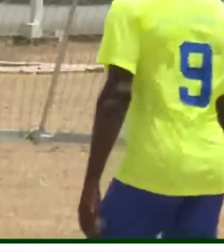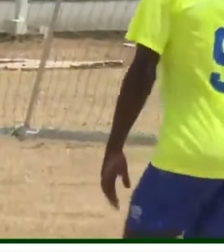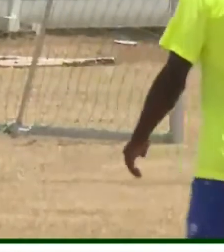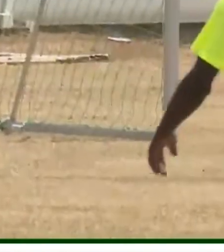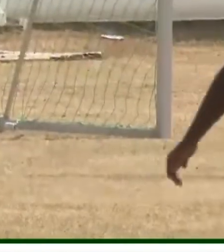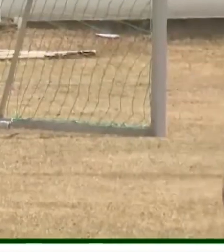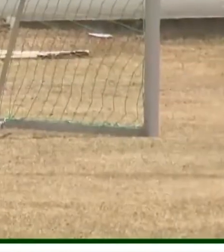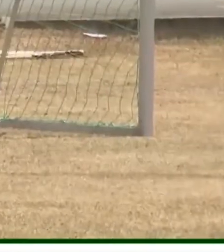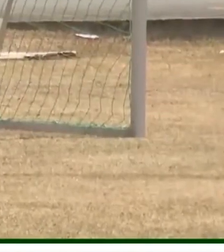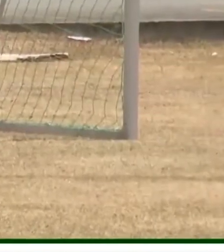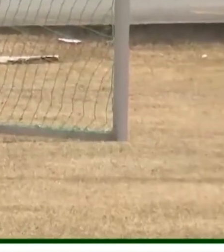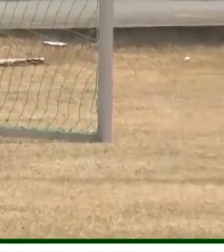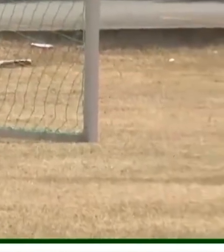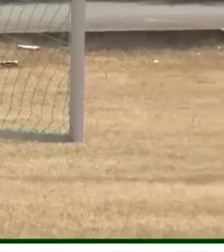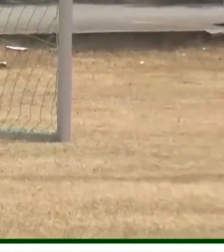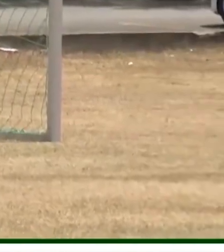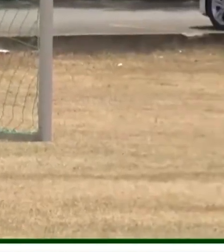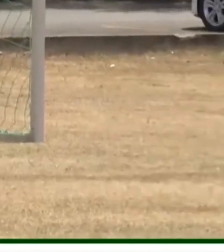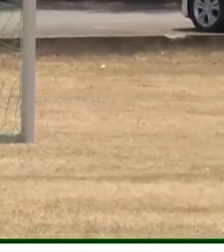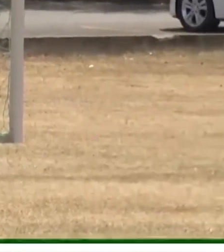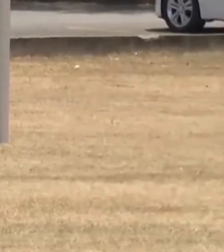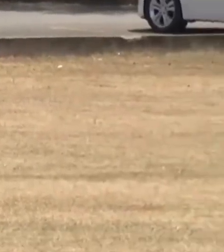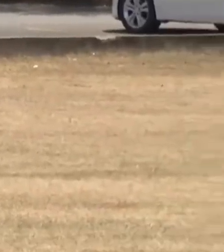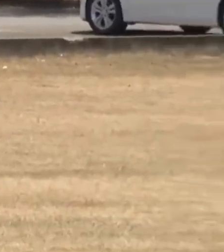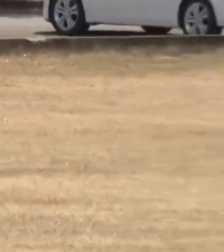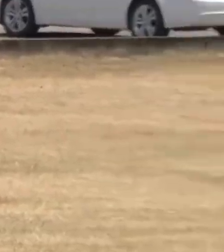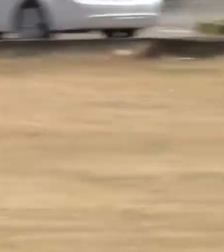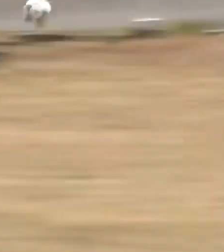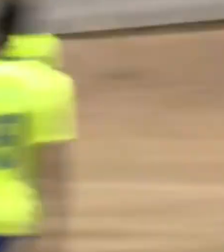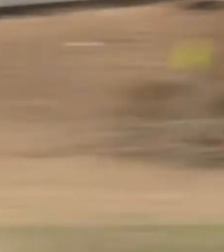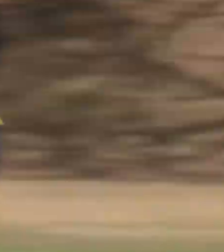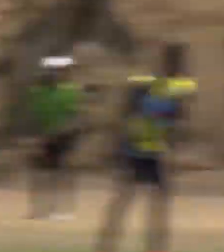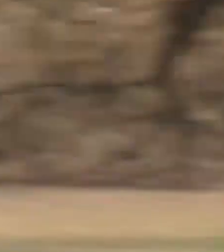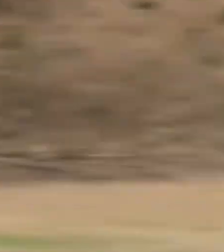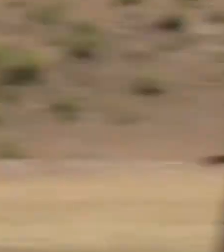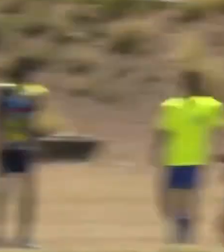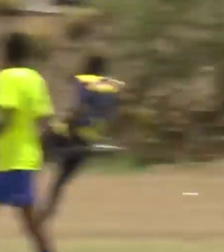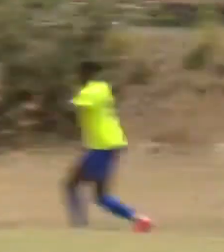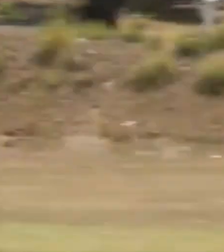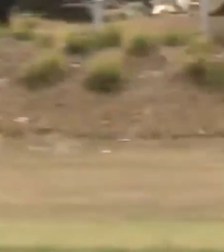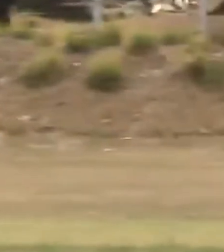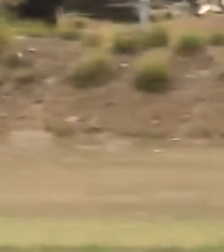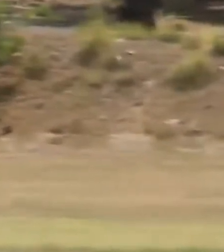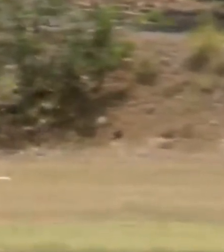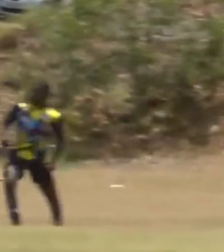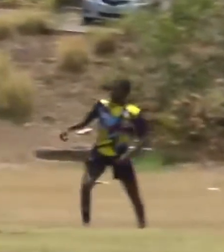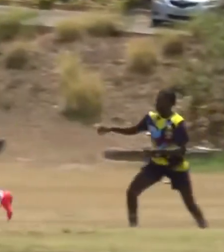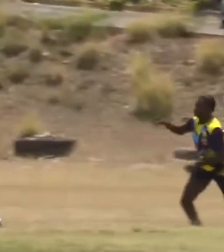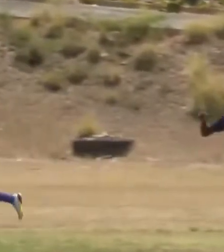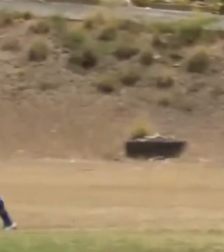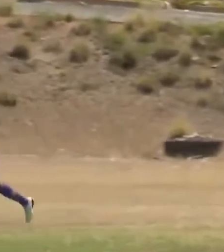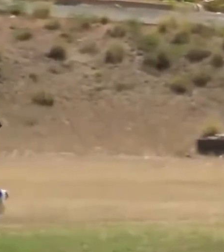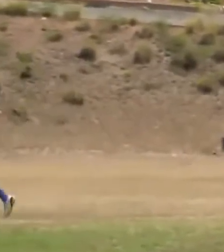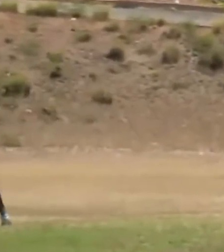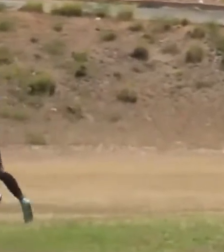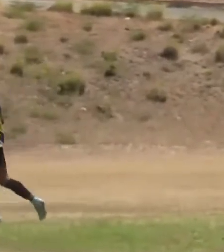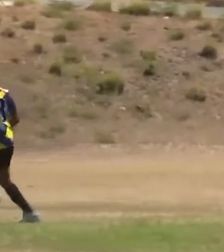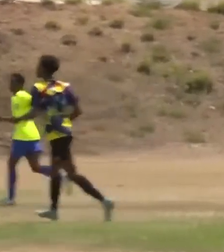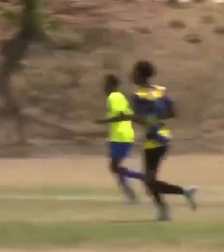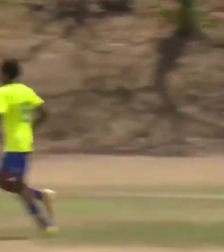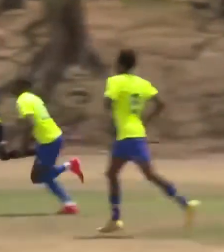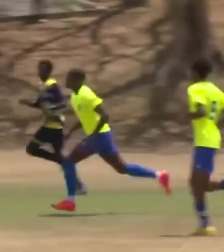The opening goal came as early as the 4th minute of the game from a Barbados Soccer Academy goal kick that wasn't executed the